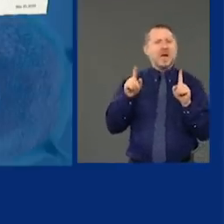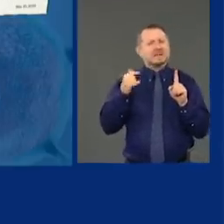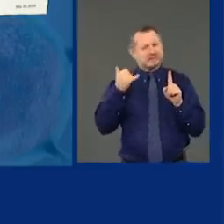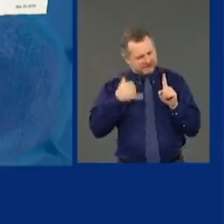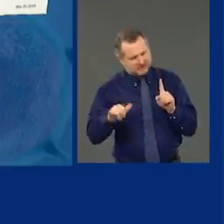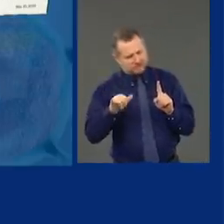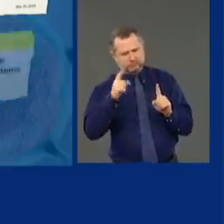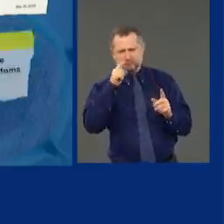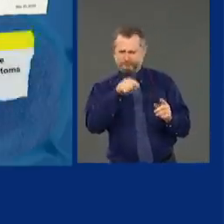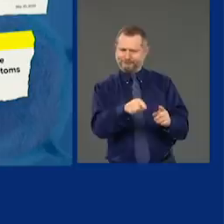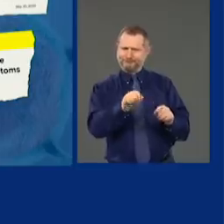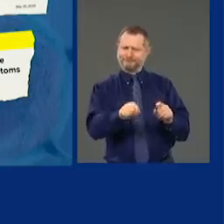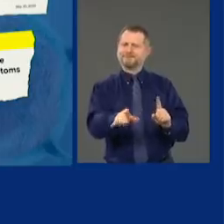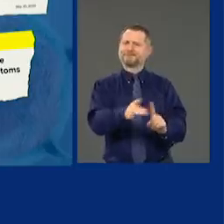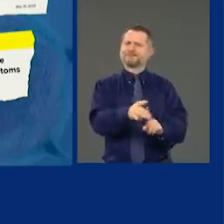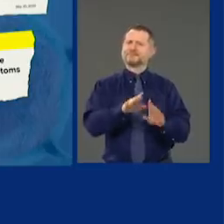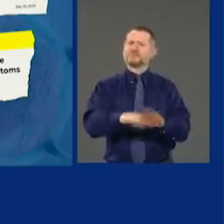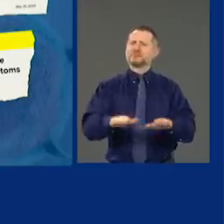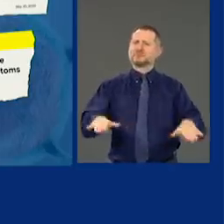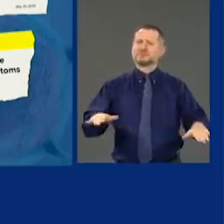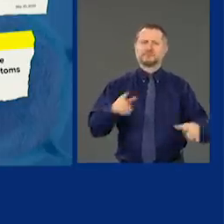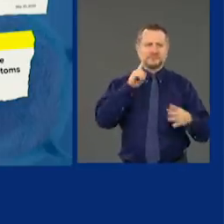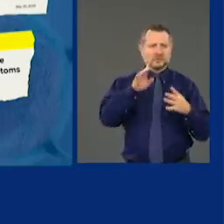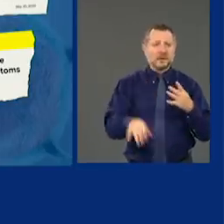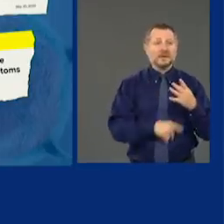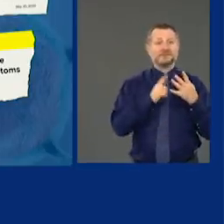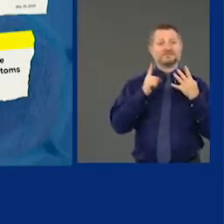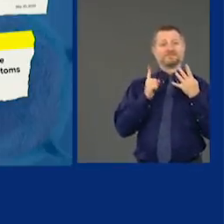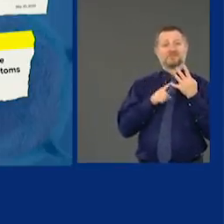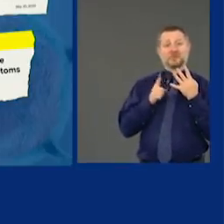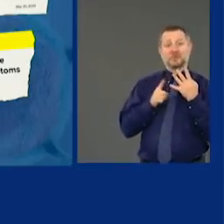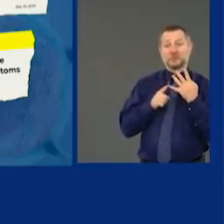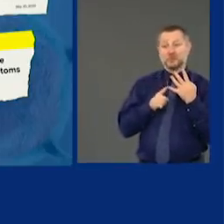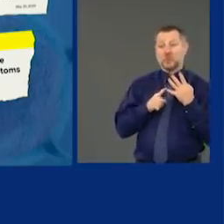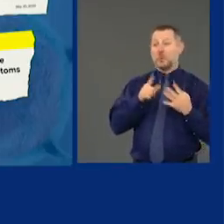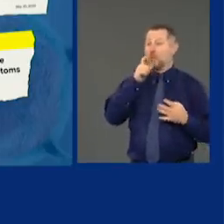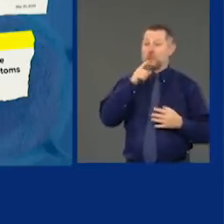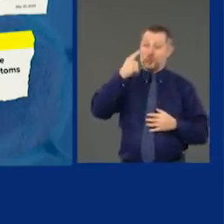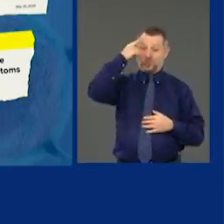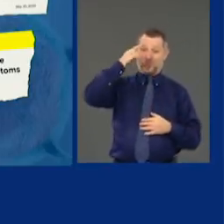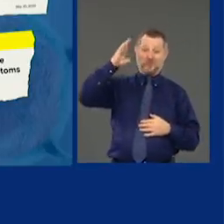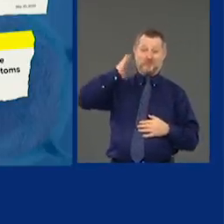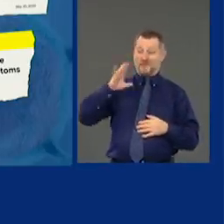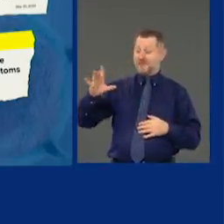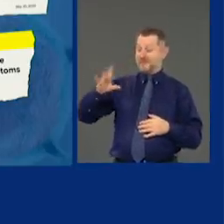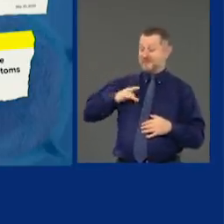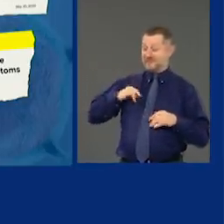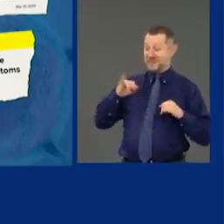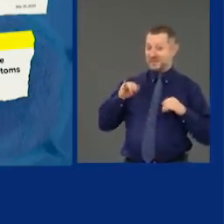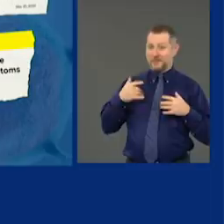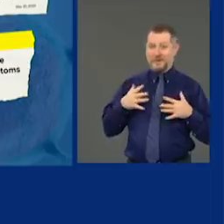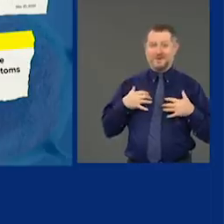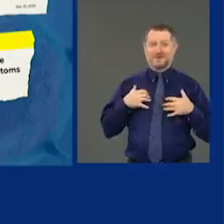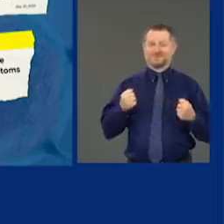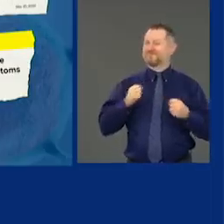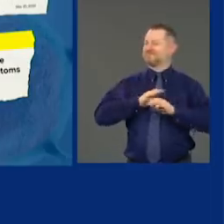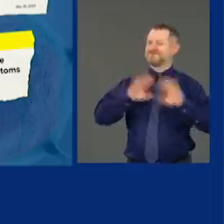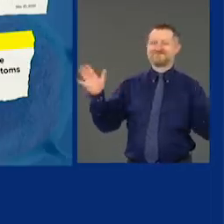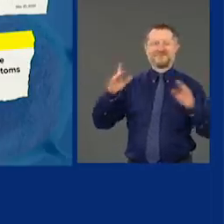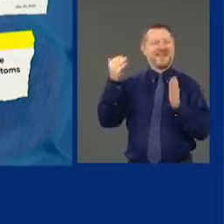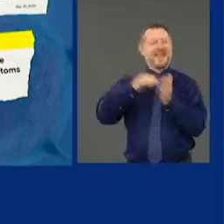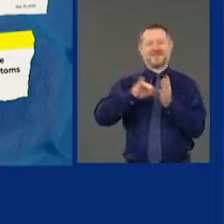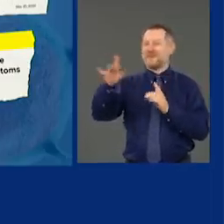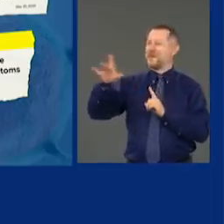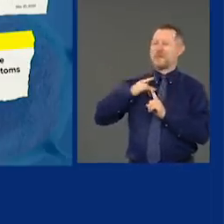area that is just being developed. They originally said if you were infected, you couldn't be reinfected. And that was